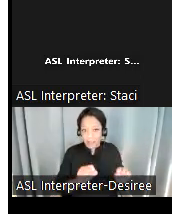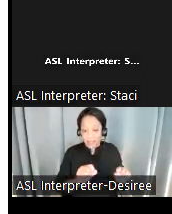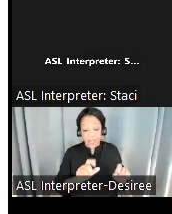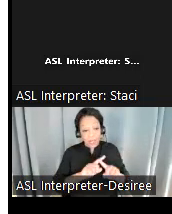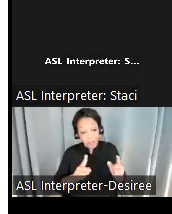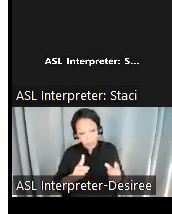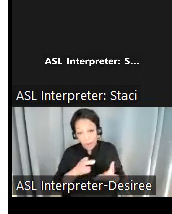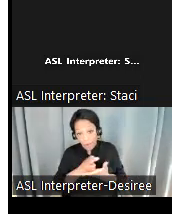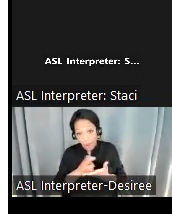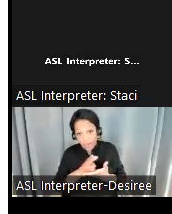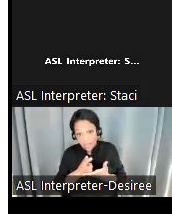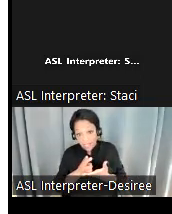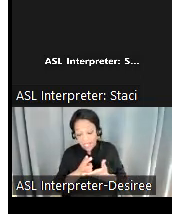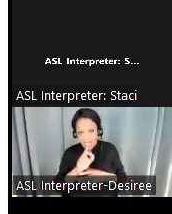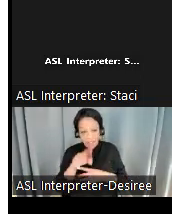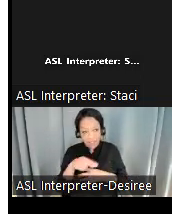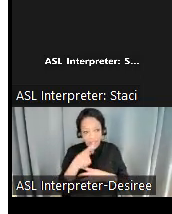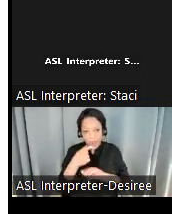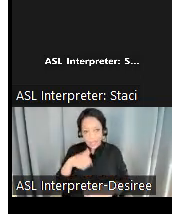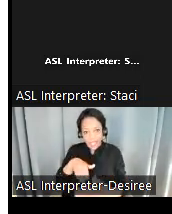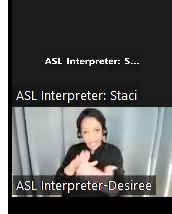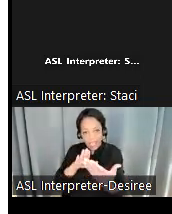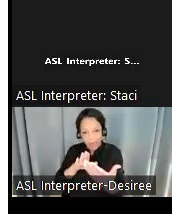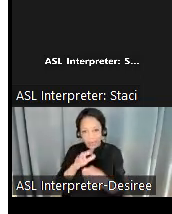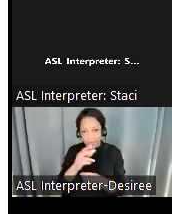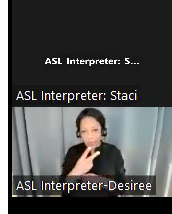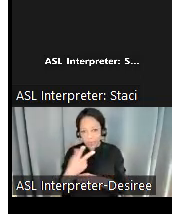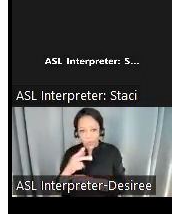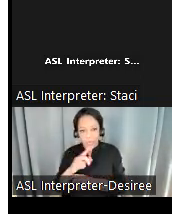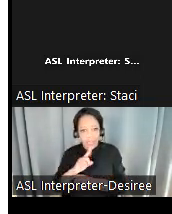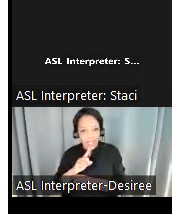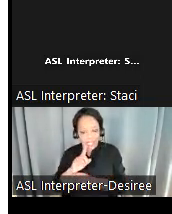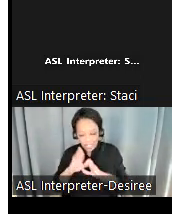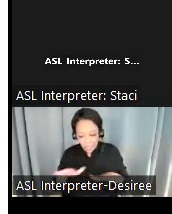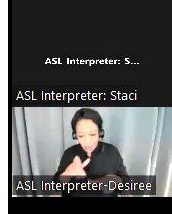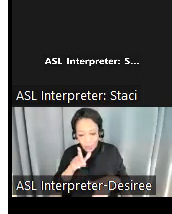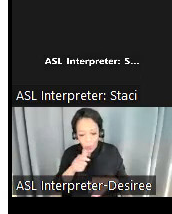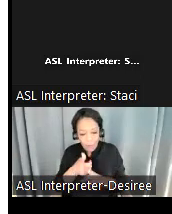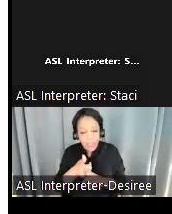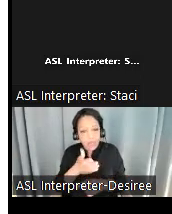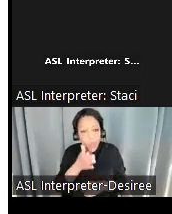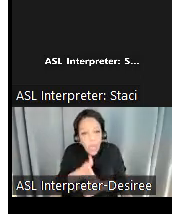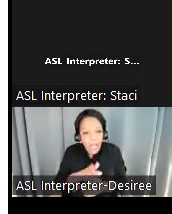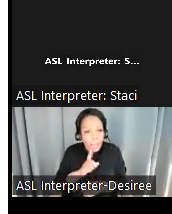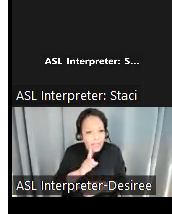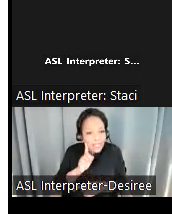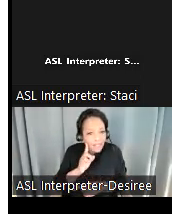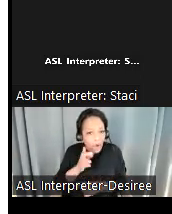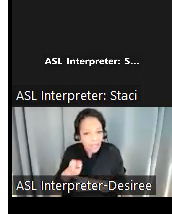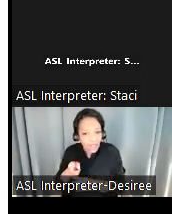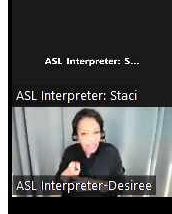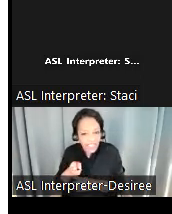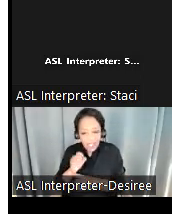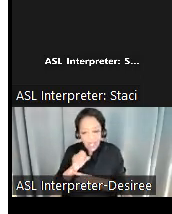children who are deaf and hard of hearing in their whole career, right? So they don't have the experience base, and often that physician is